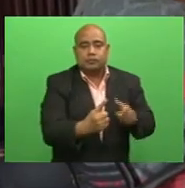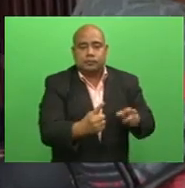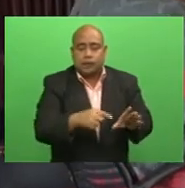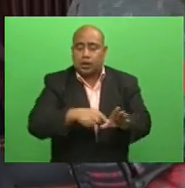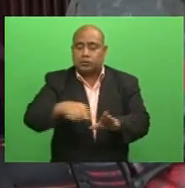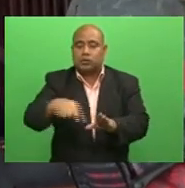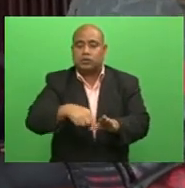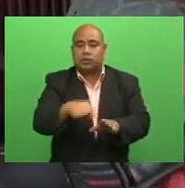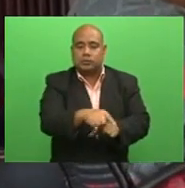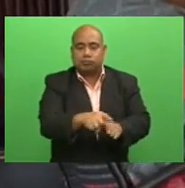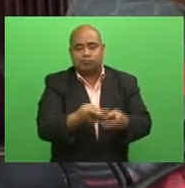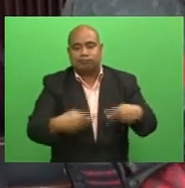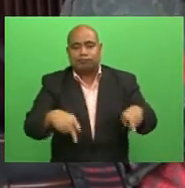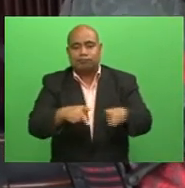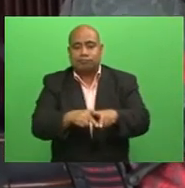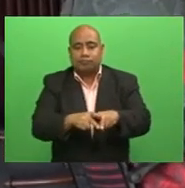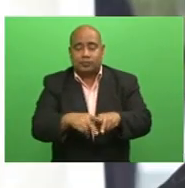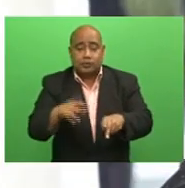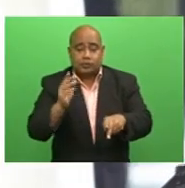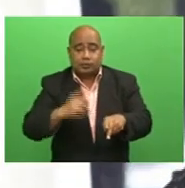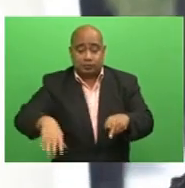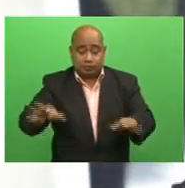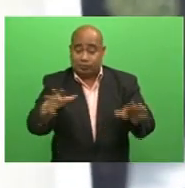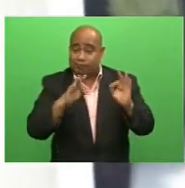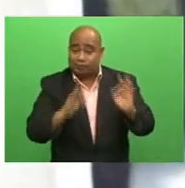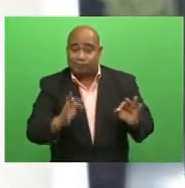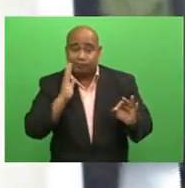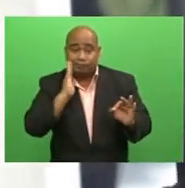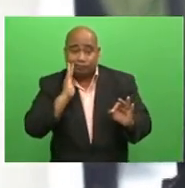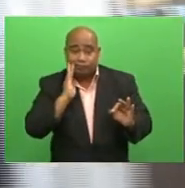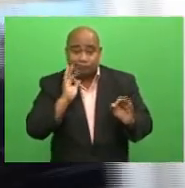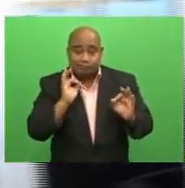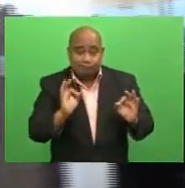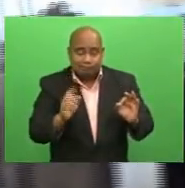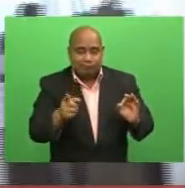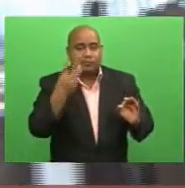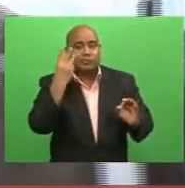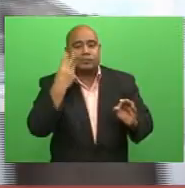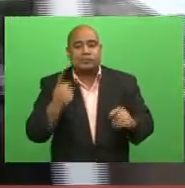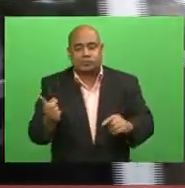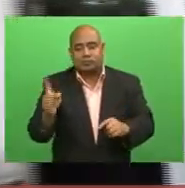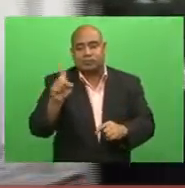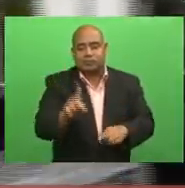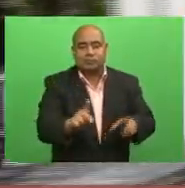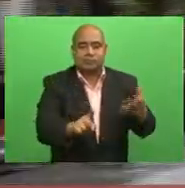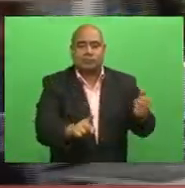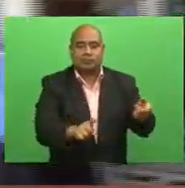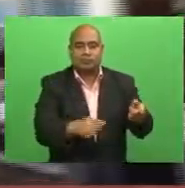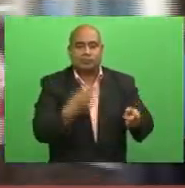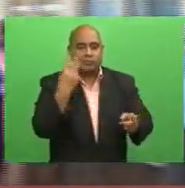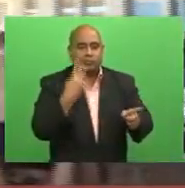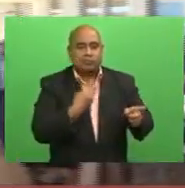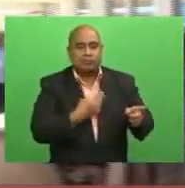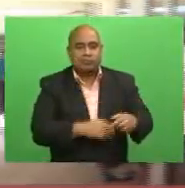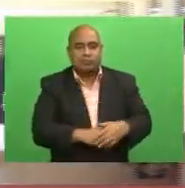when it was all said and done, only Andiliti and Yoni Baravi remained. Andiliti, would you have a moment for a comment?